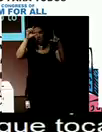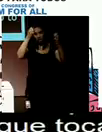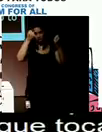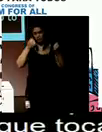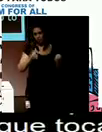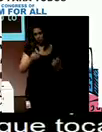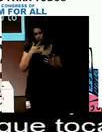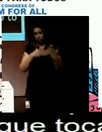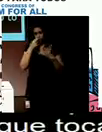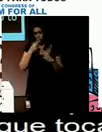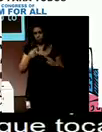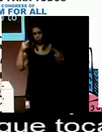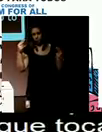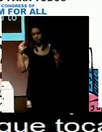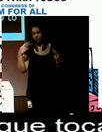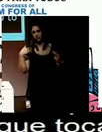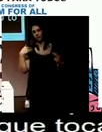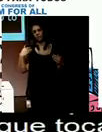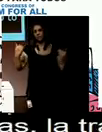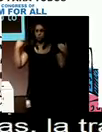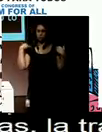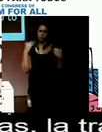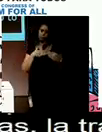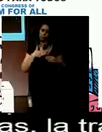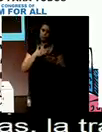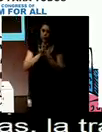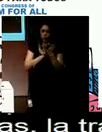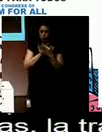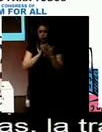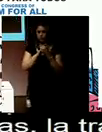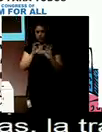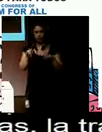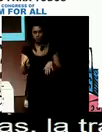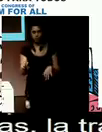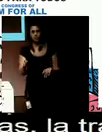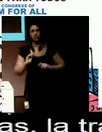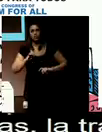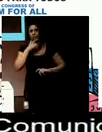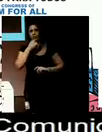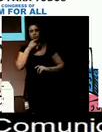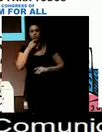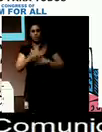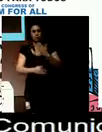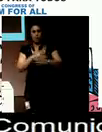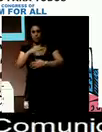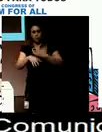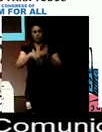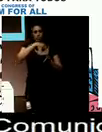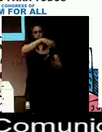administrations, the transfer of responsibilities to the